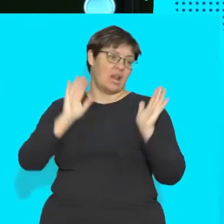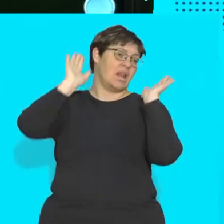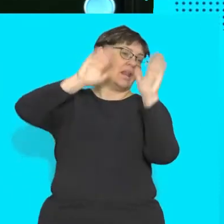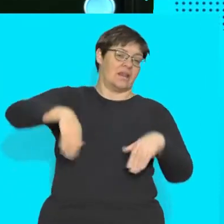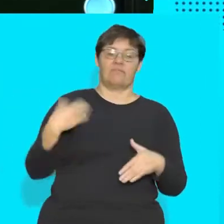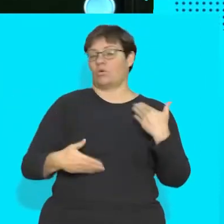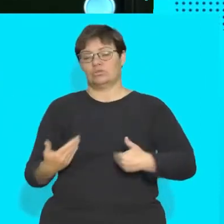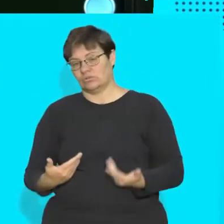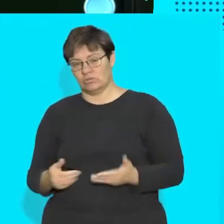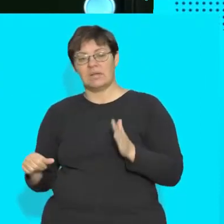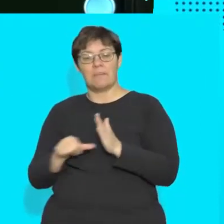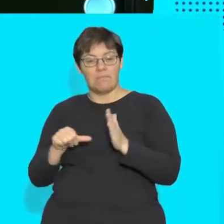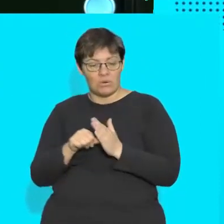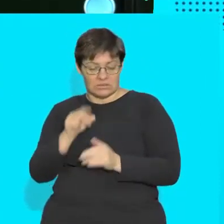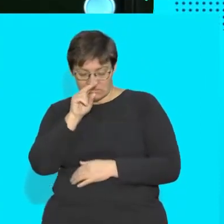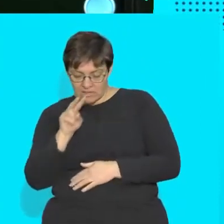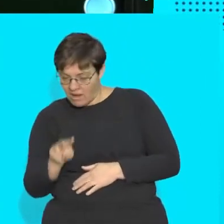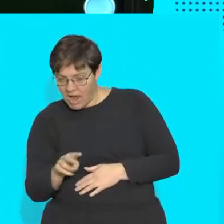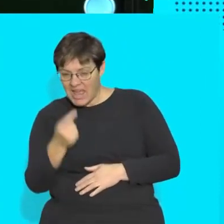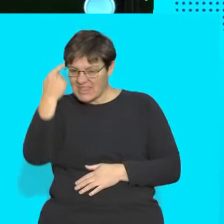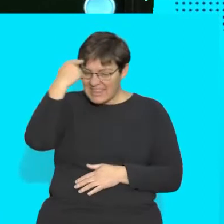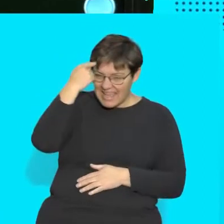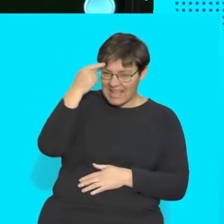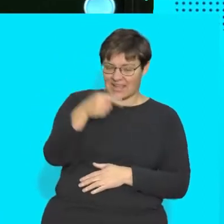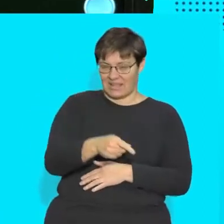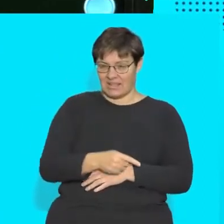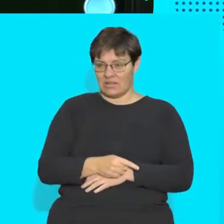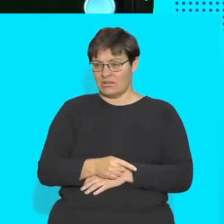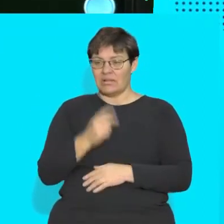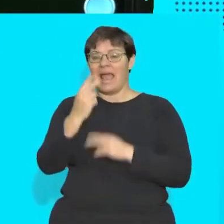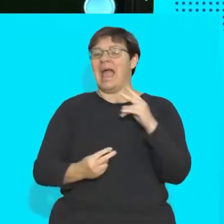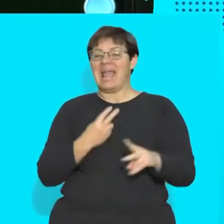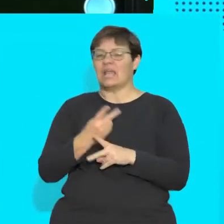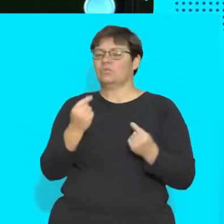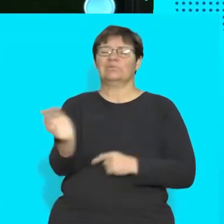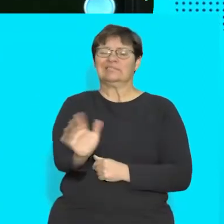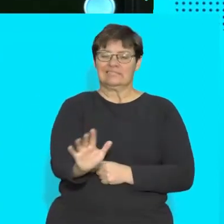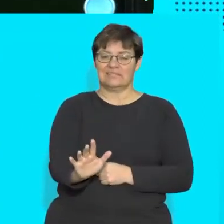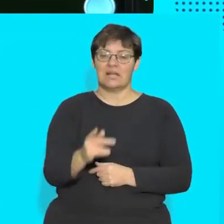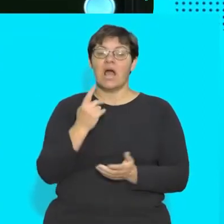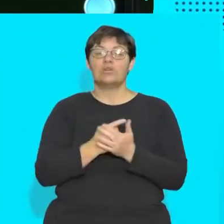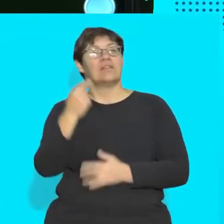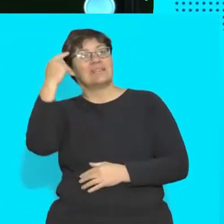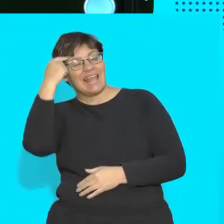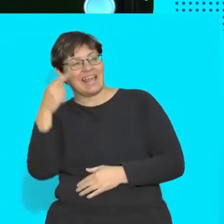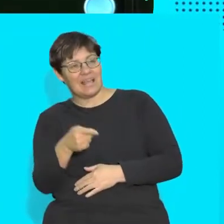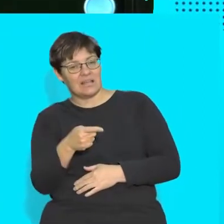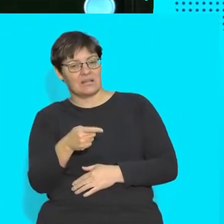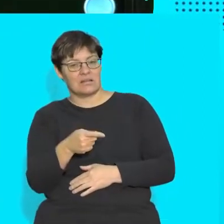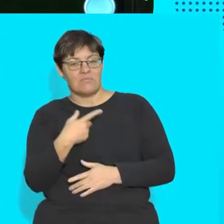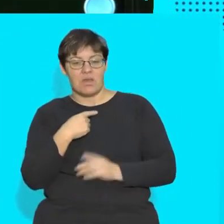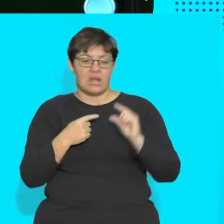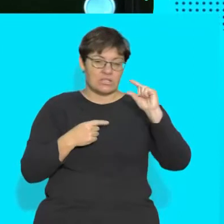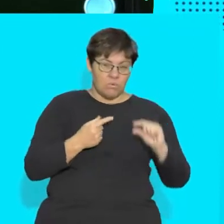your answers. It's important that you think about it. Don't go and redo it. That's not what I'm saying. I'm saying think about it. Did I get a